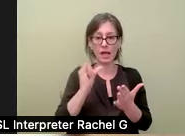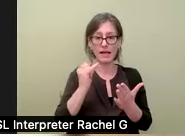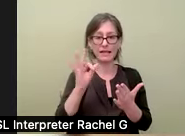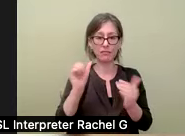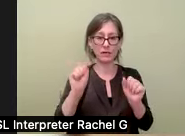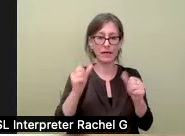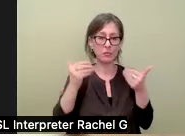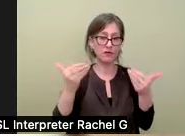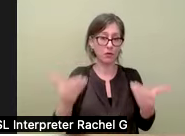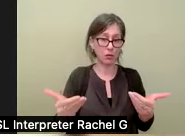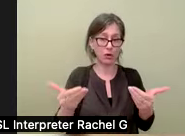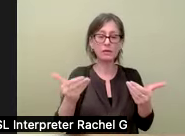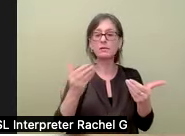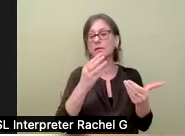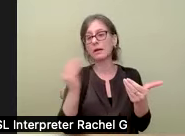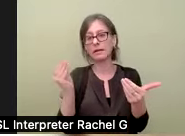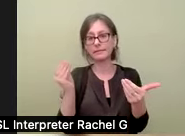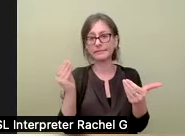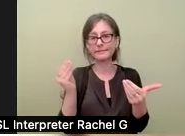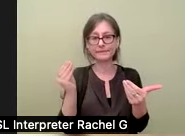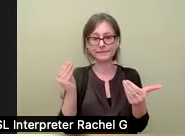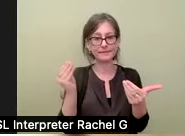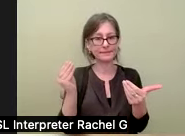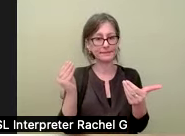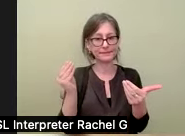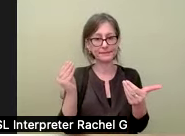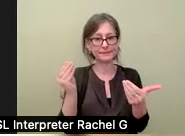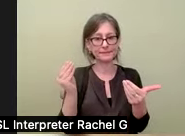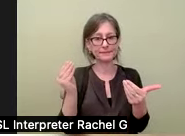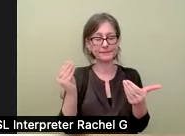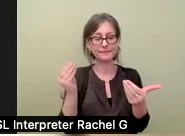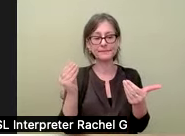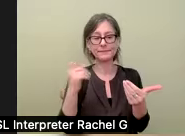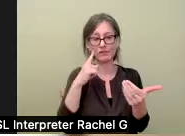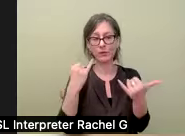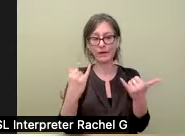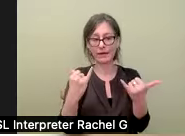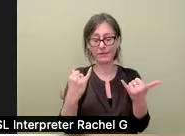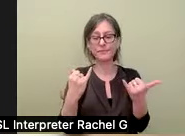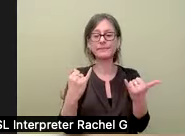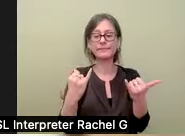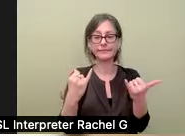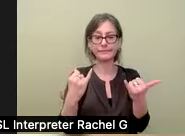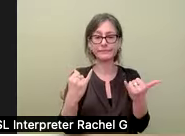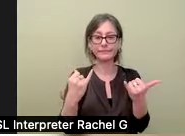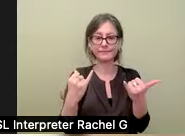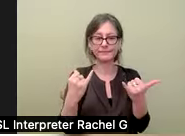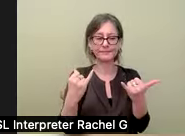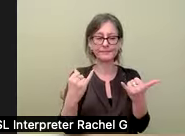forward. And excuse me. And at this point,